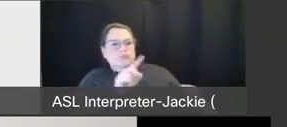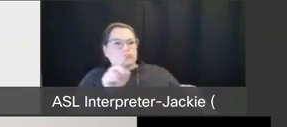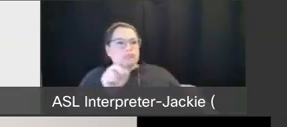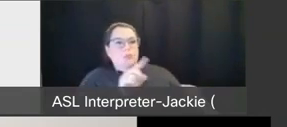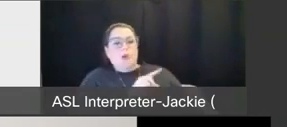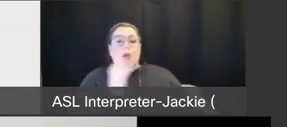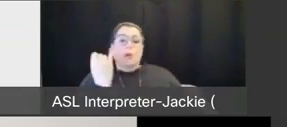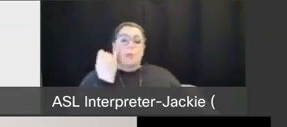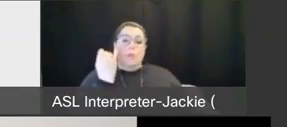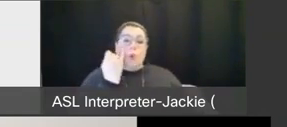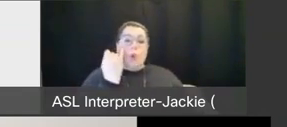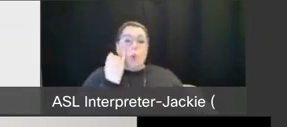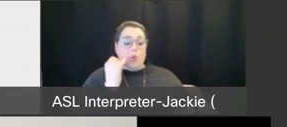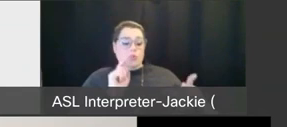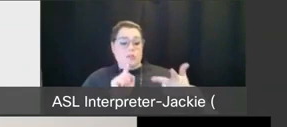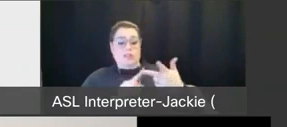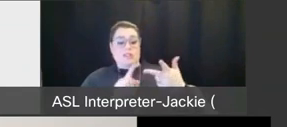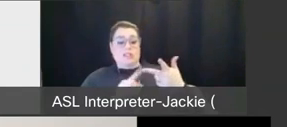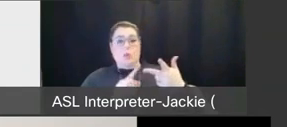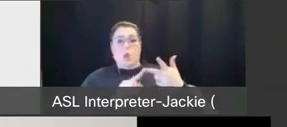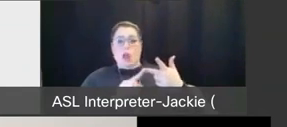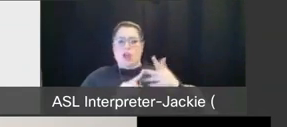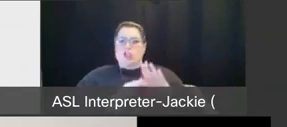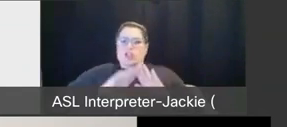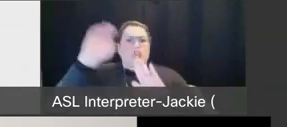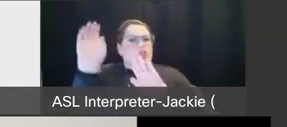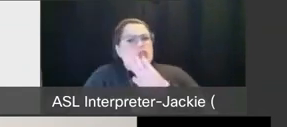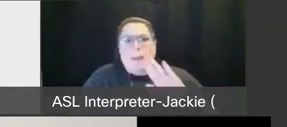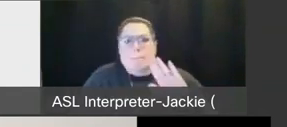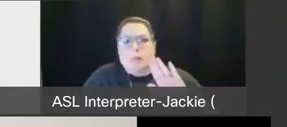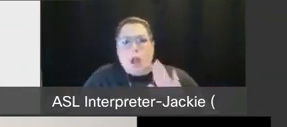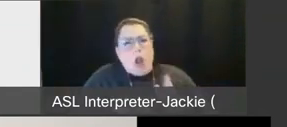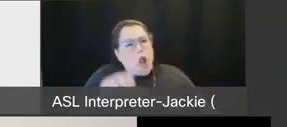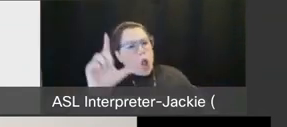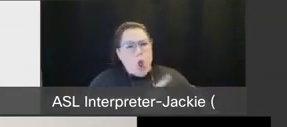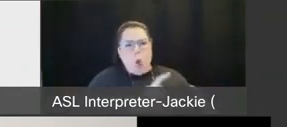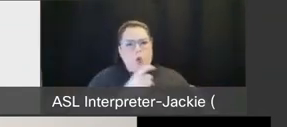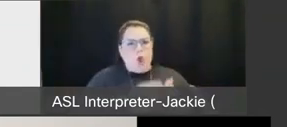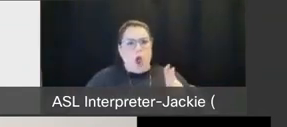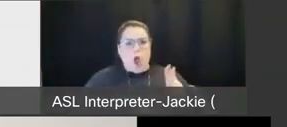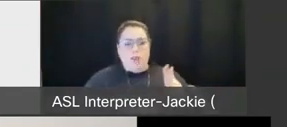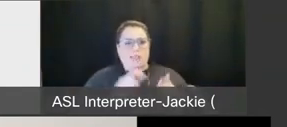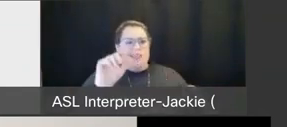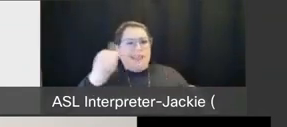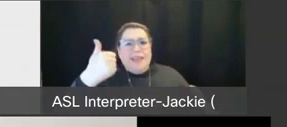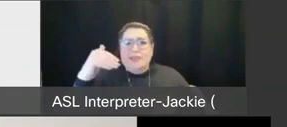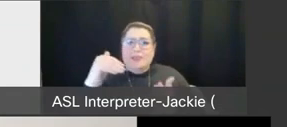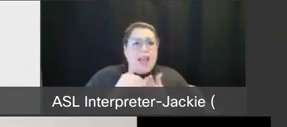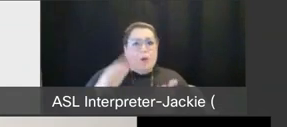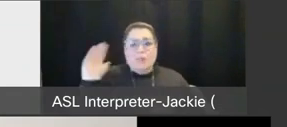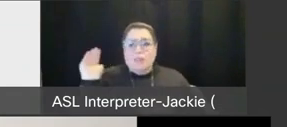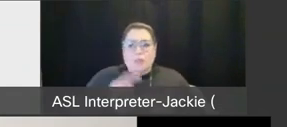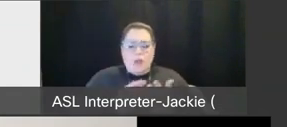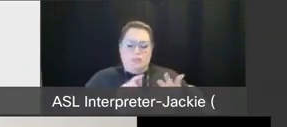another estimate by, say, $10,000, that you really are comparing apples to apples and not apples to